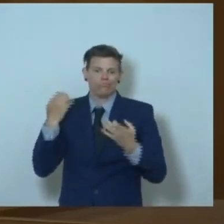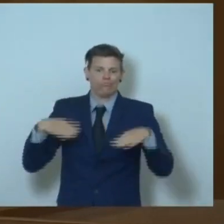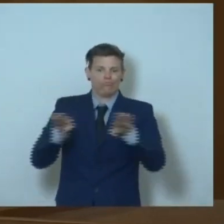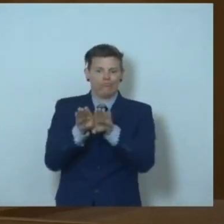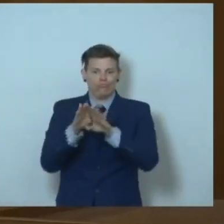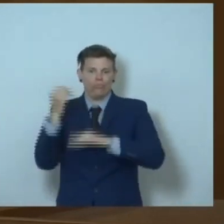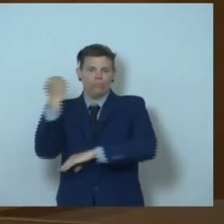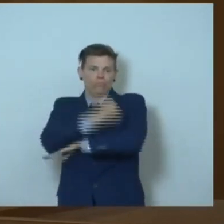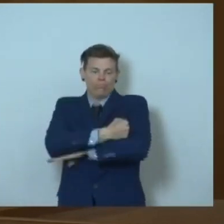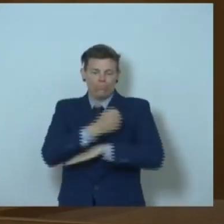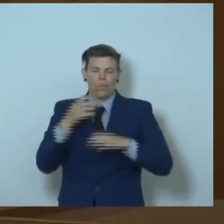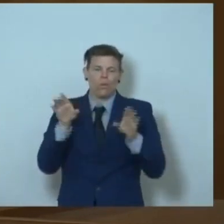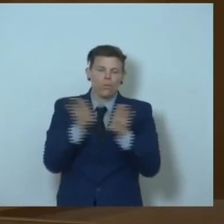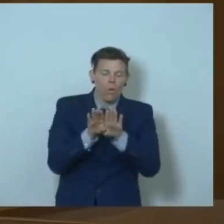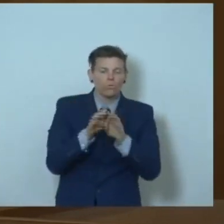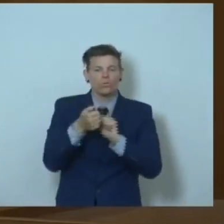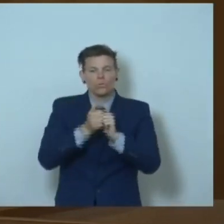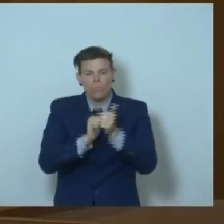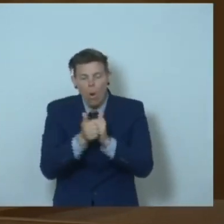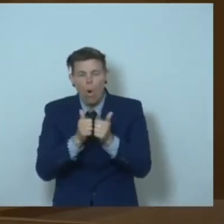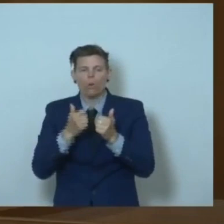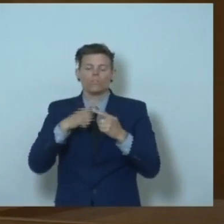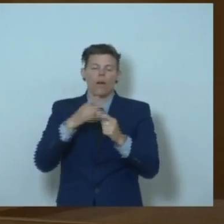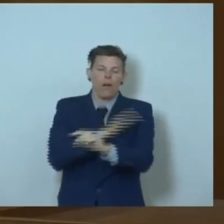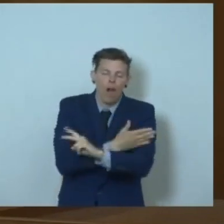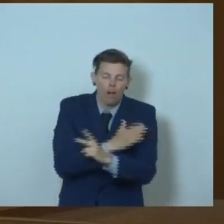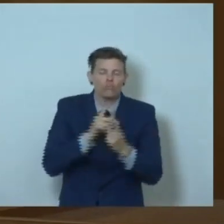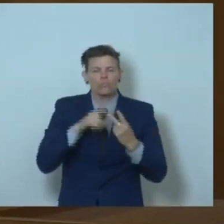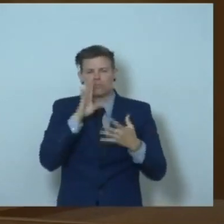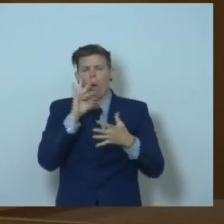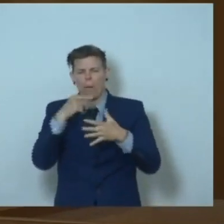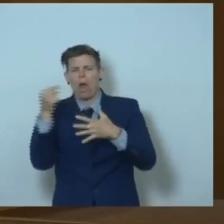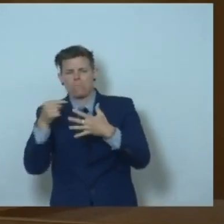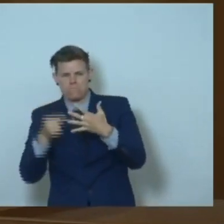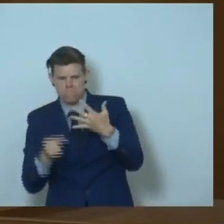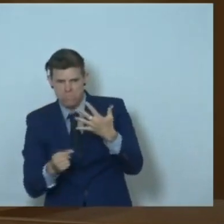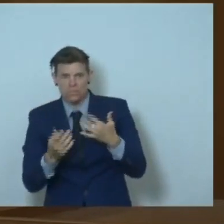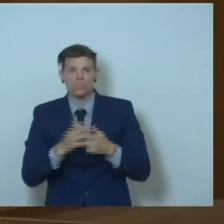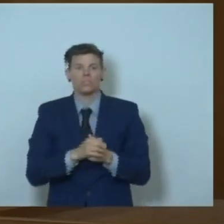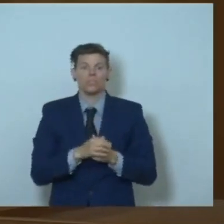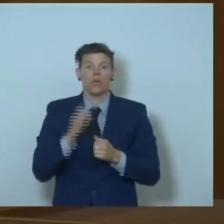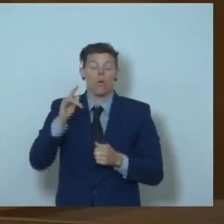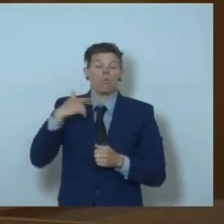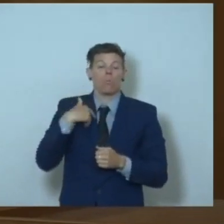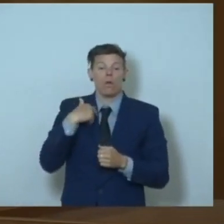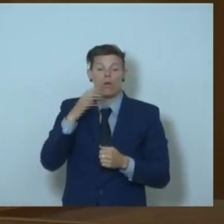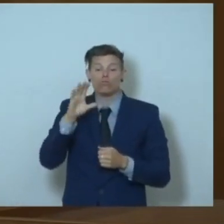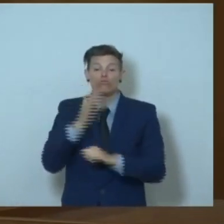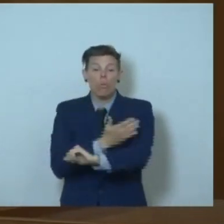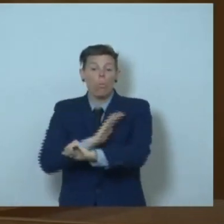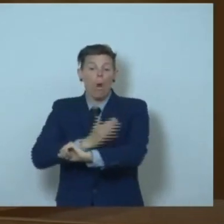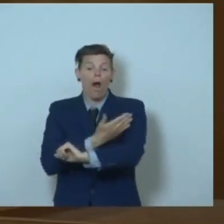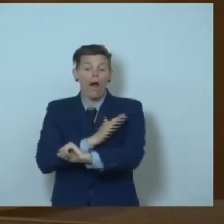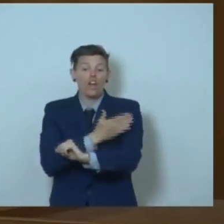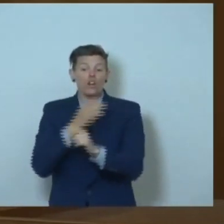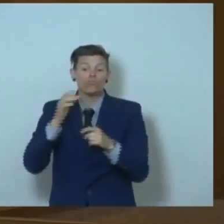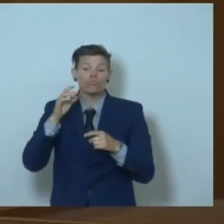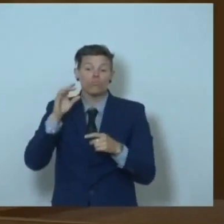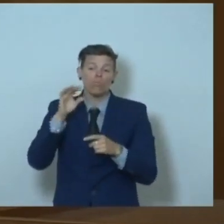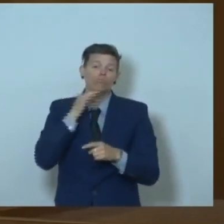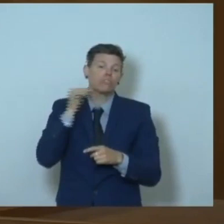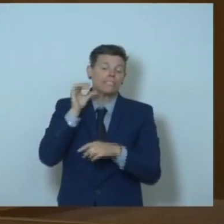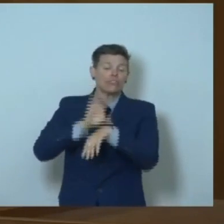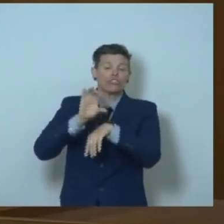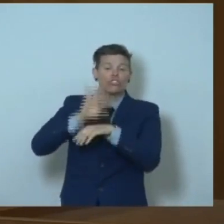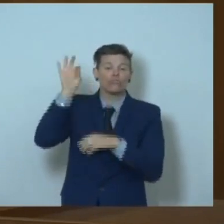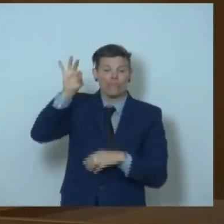about the choir practice for 53 people were infected from 1 2.5 hour event, and 3 people died. And there have been others. There's been cases